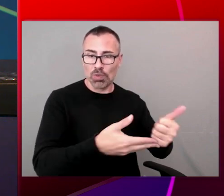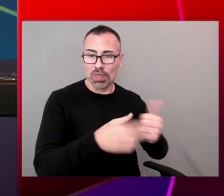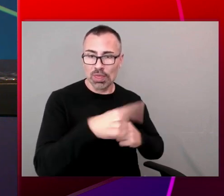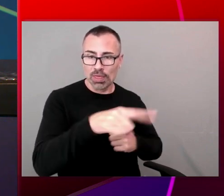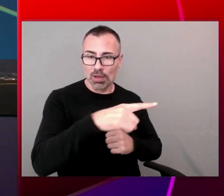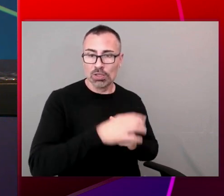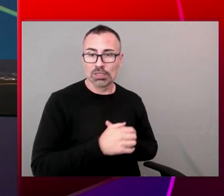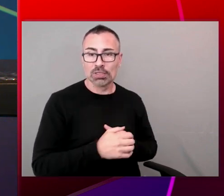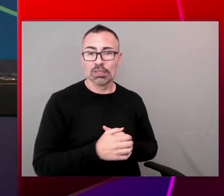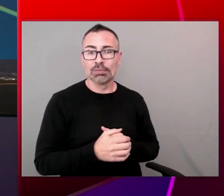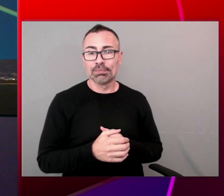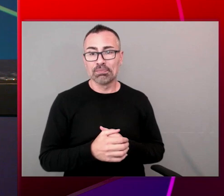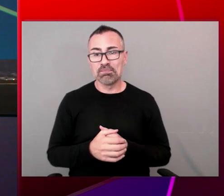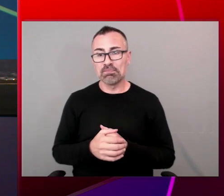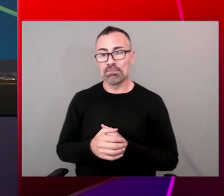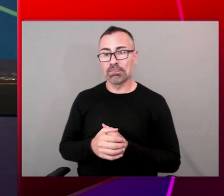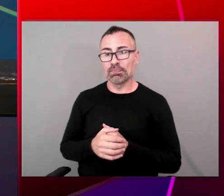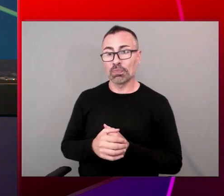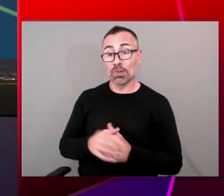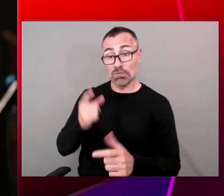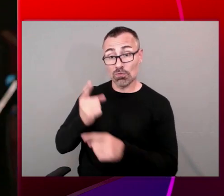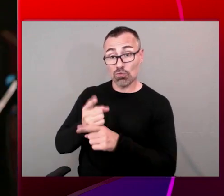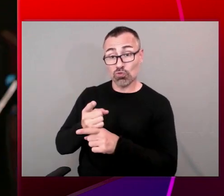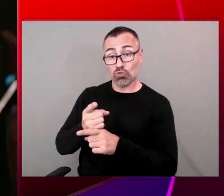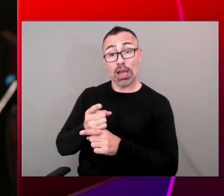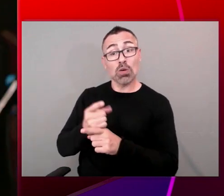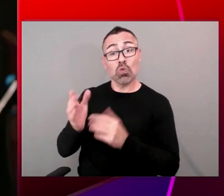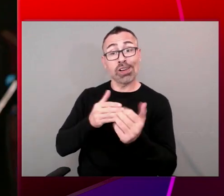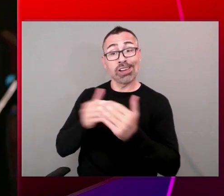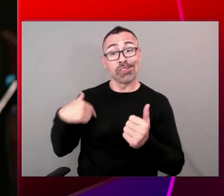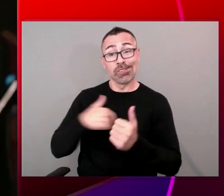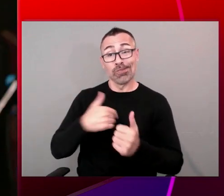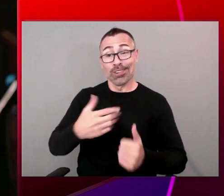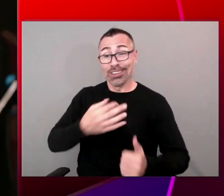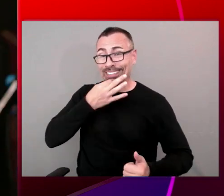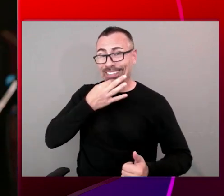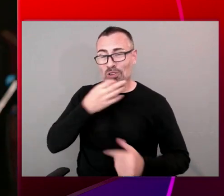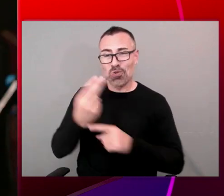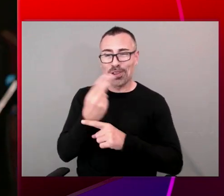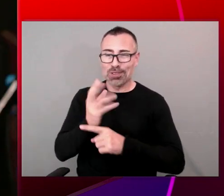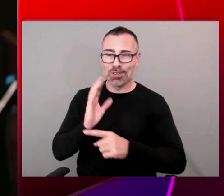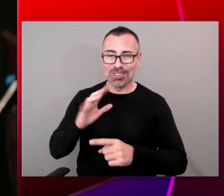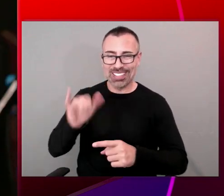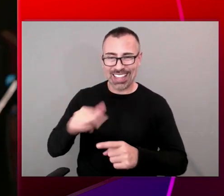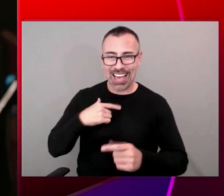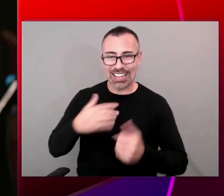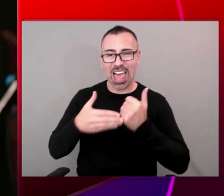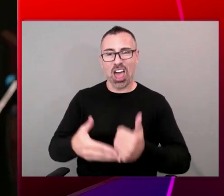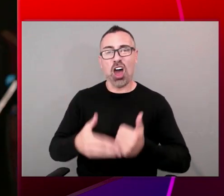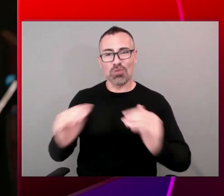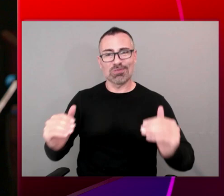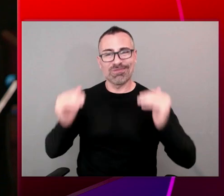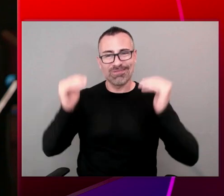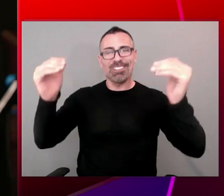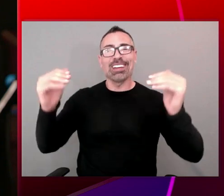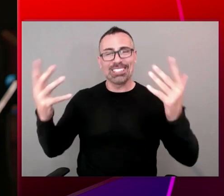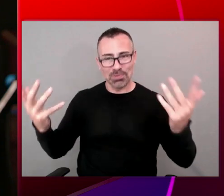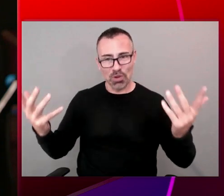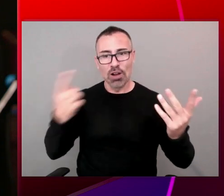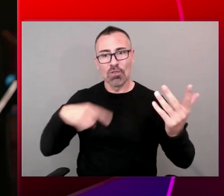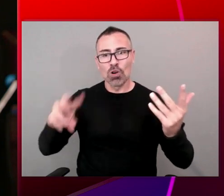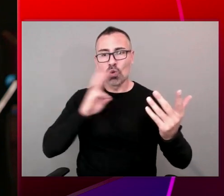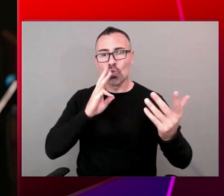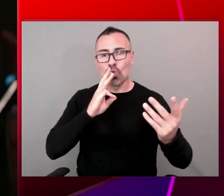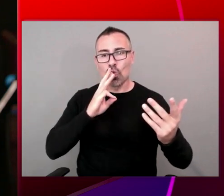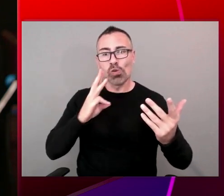using what we're good at to raise the bar across the sector is how I think about it. You could just go and meet a goal like this water